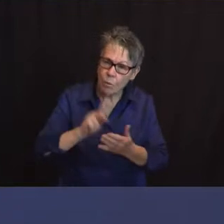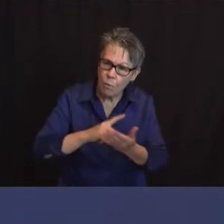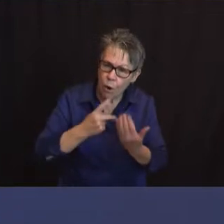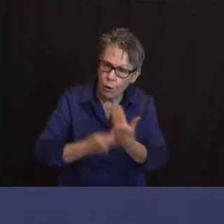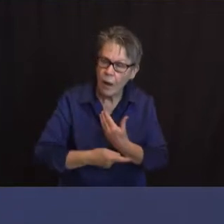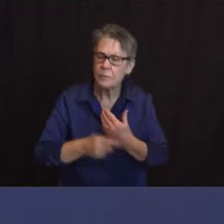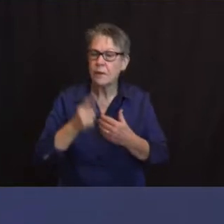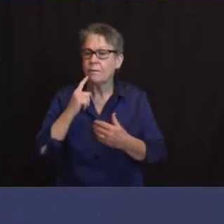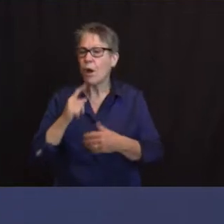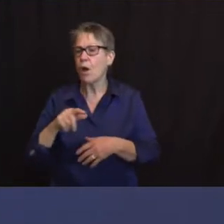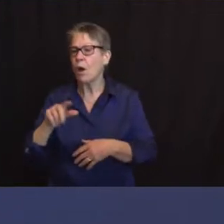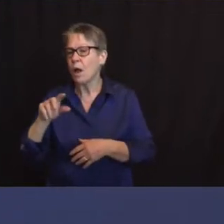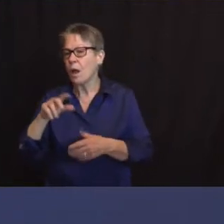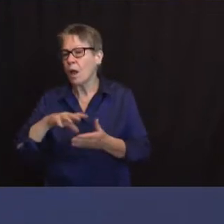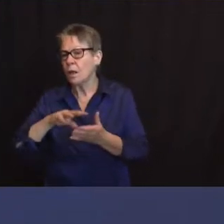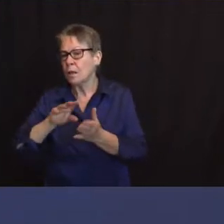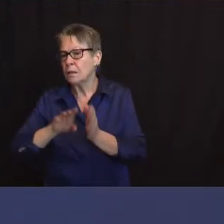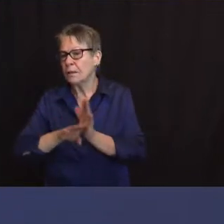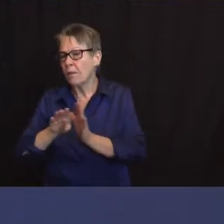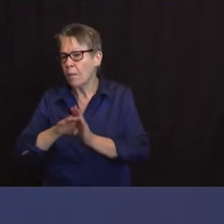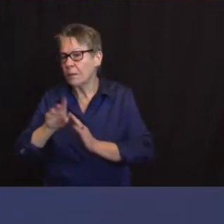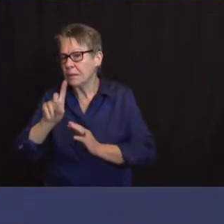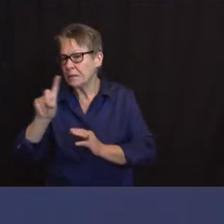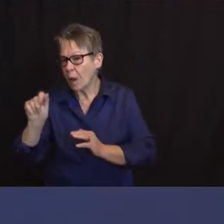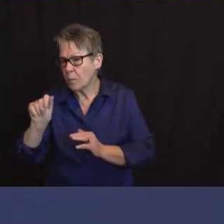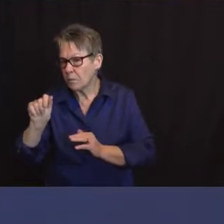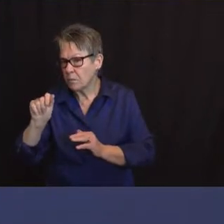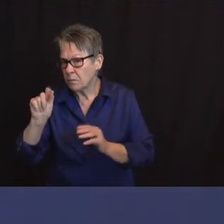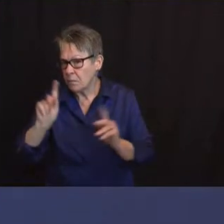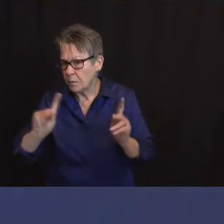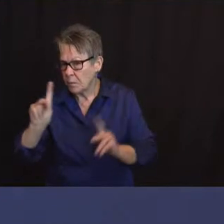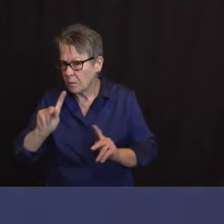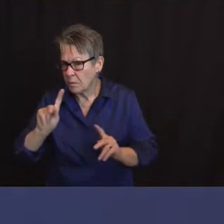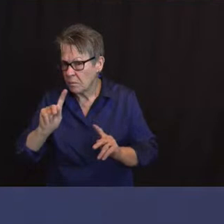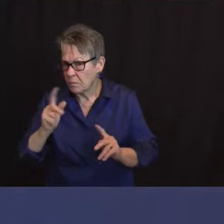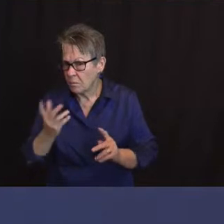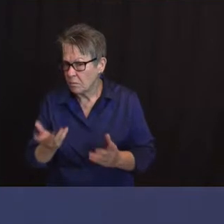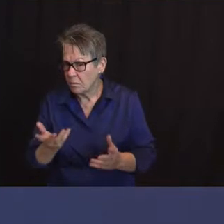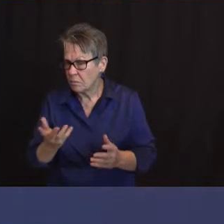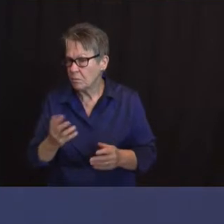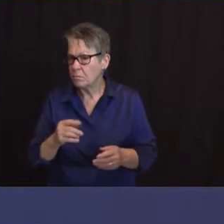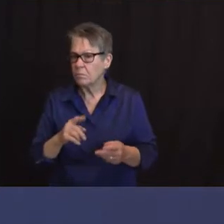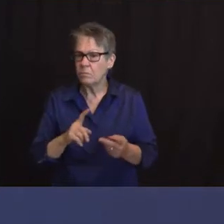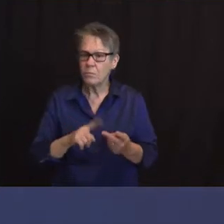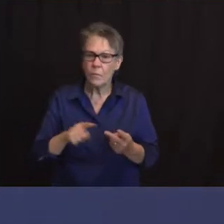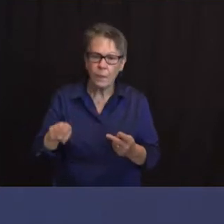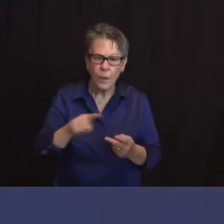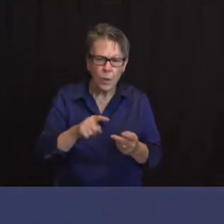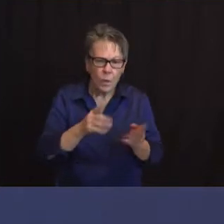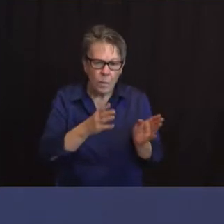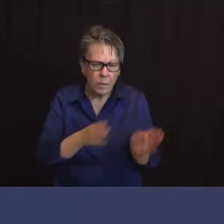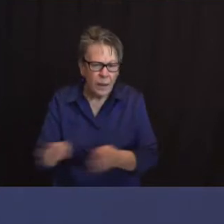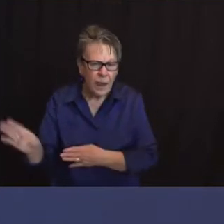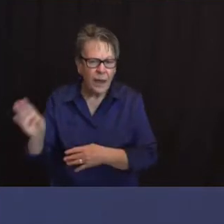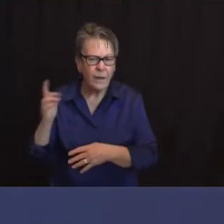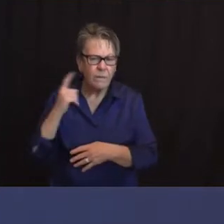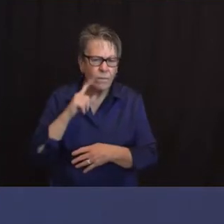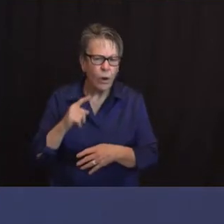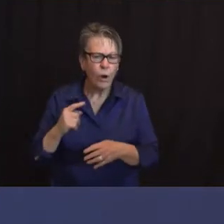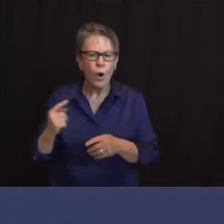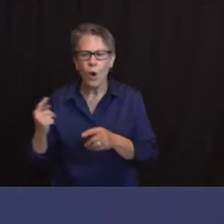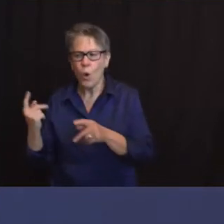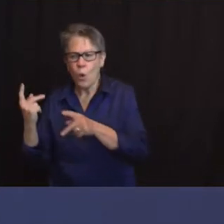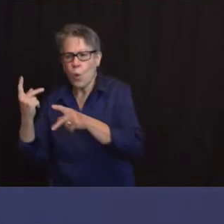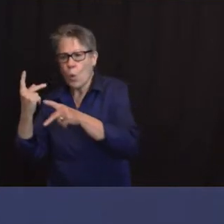officials would obviously want to plan for the worst case or even the moderate case scenario. But is the one that you laid out, the best case, even